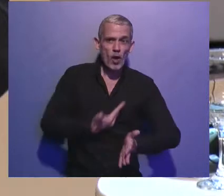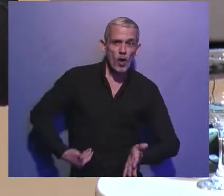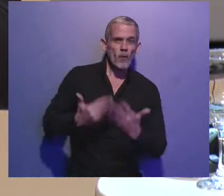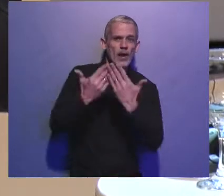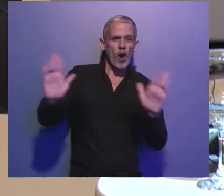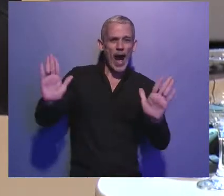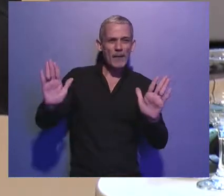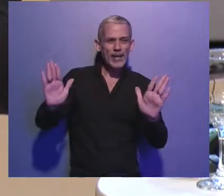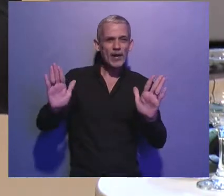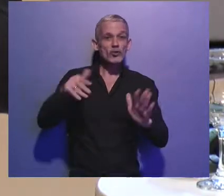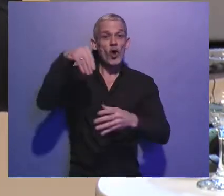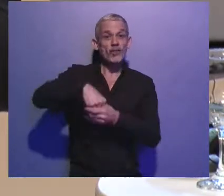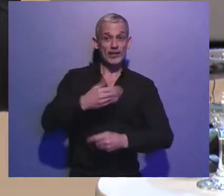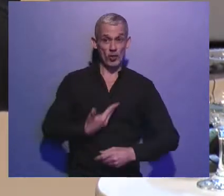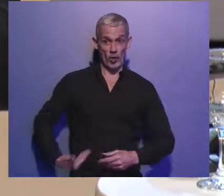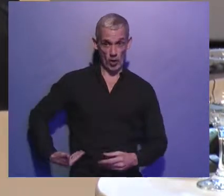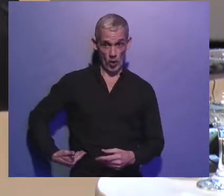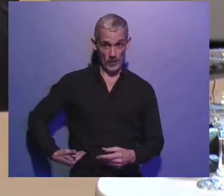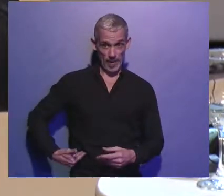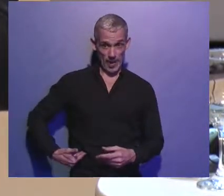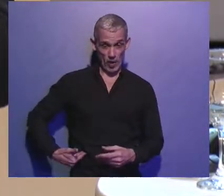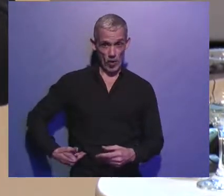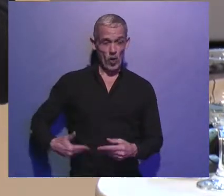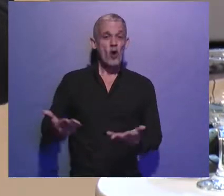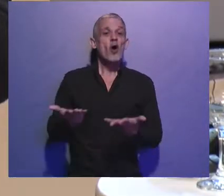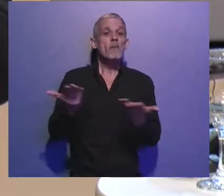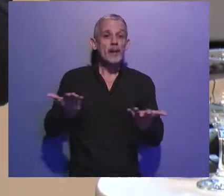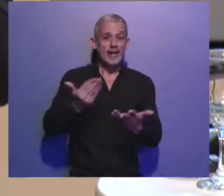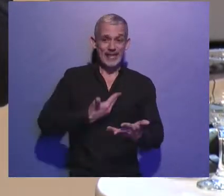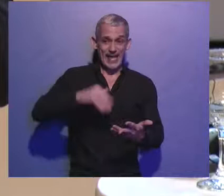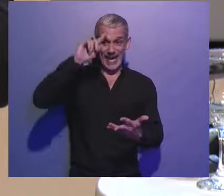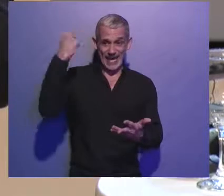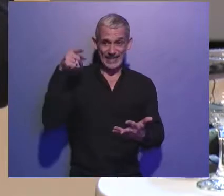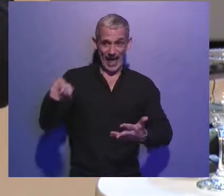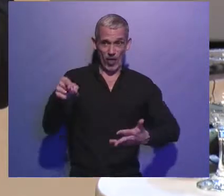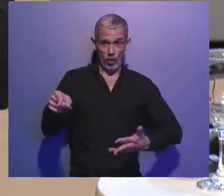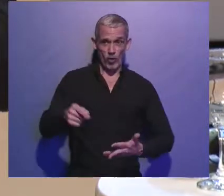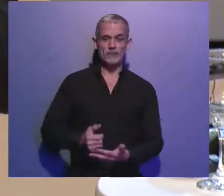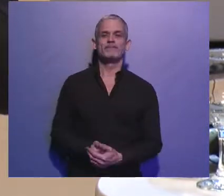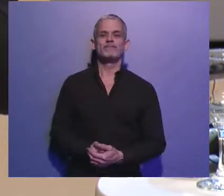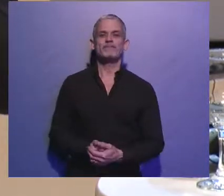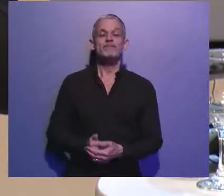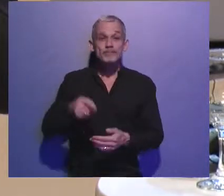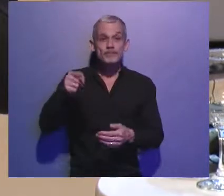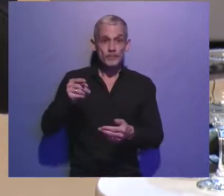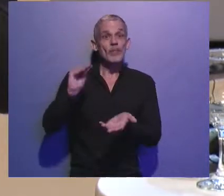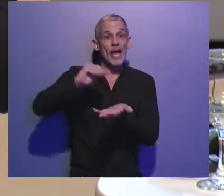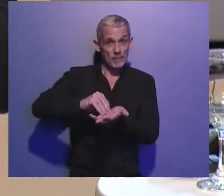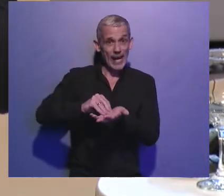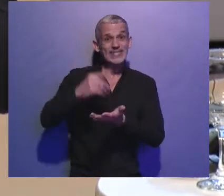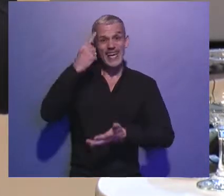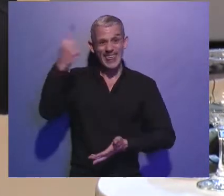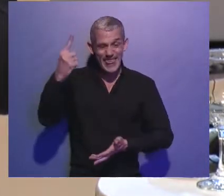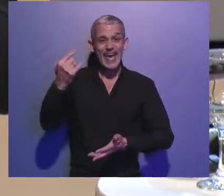civil society. Besides this initiative, different programs dealing with open government were created in the